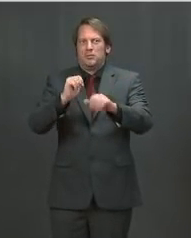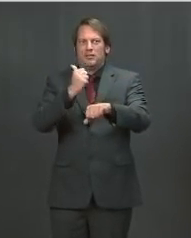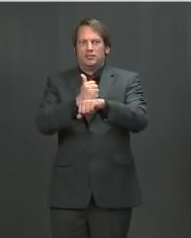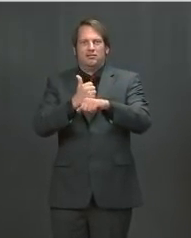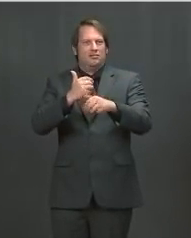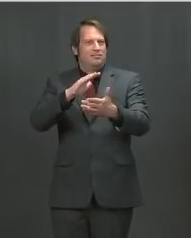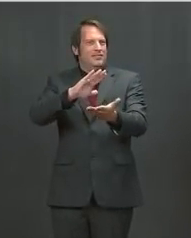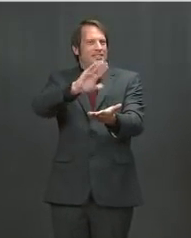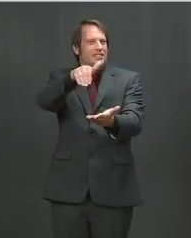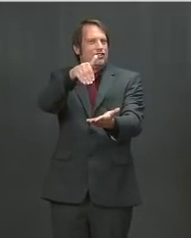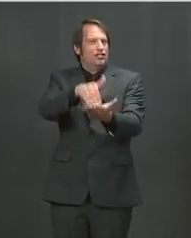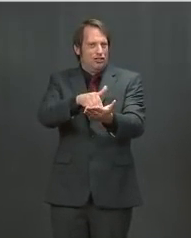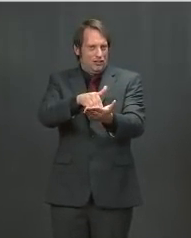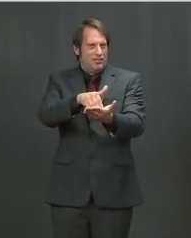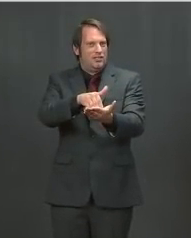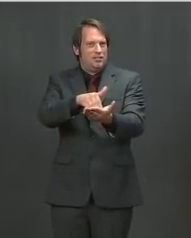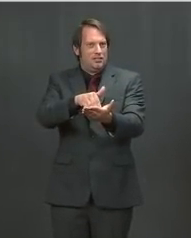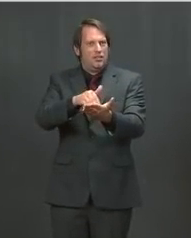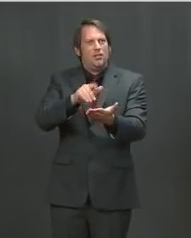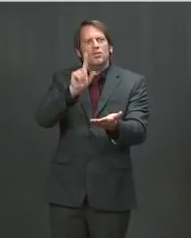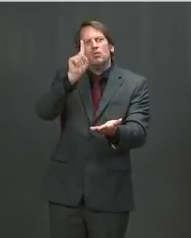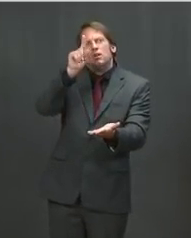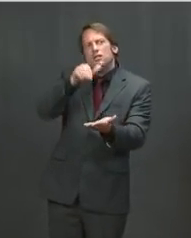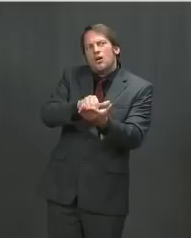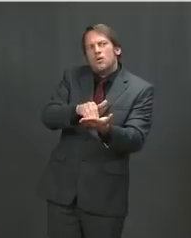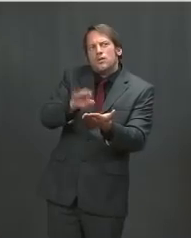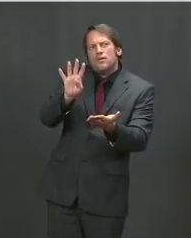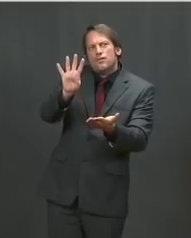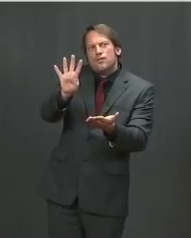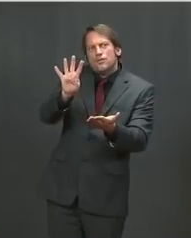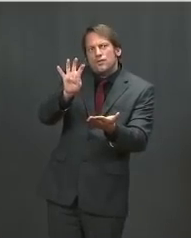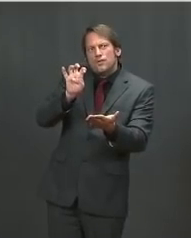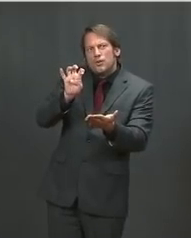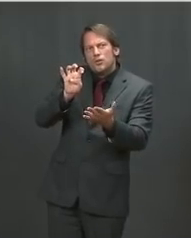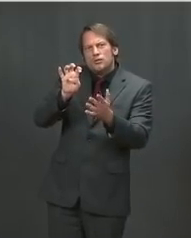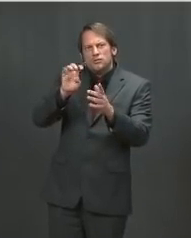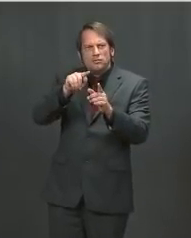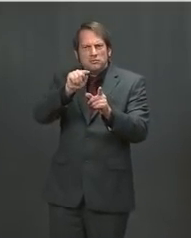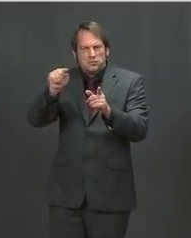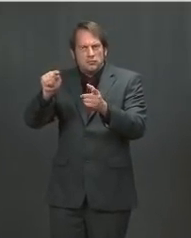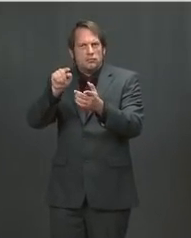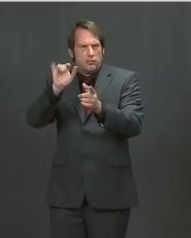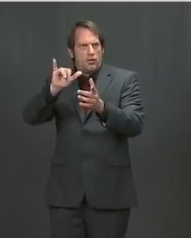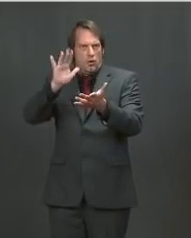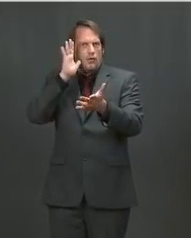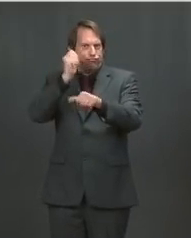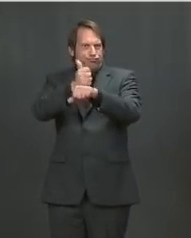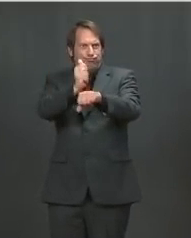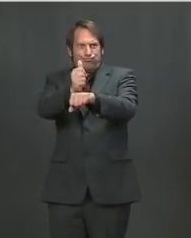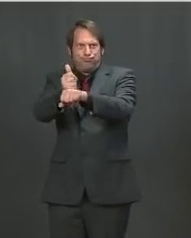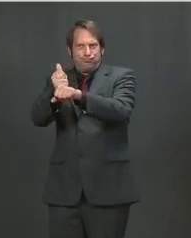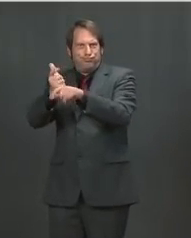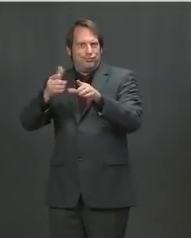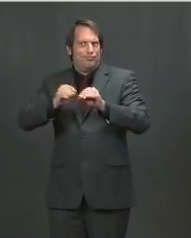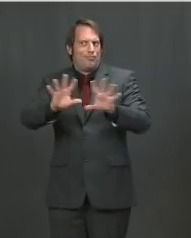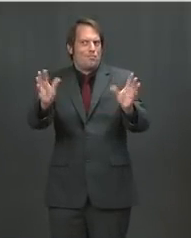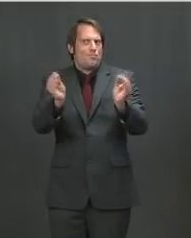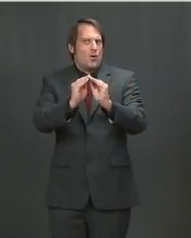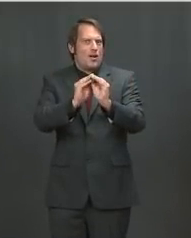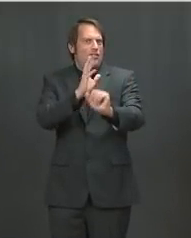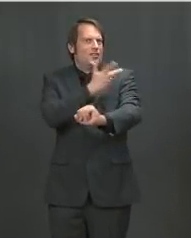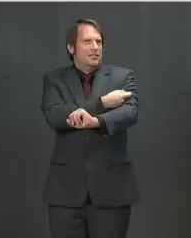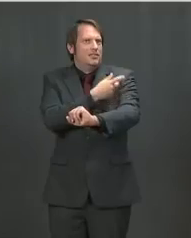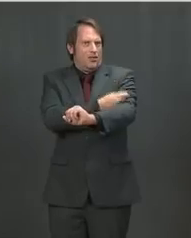centers can sign up to receive and administer doses to their patients. Many community health centers